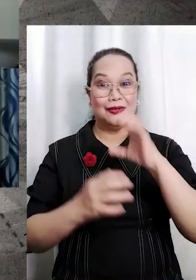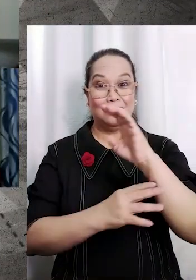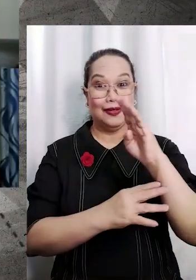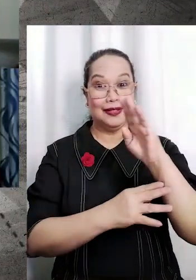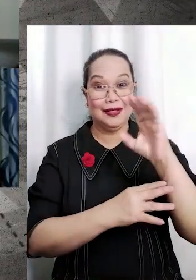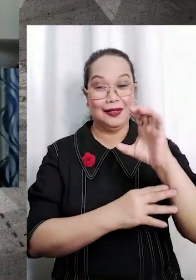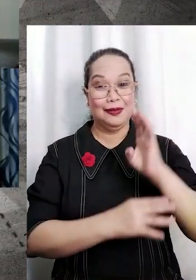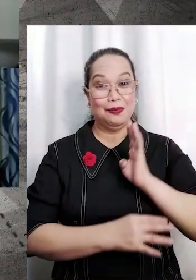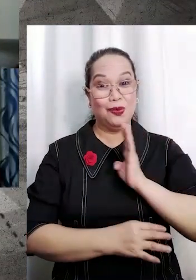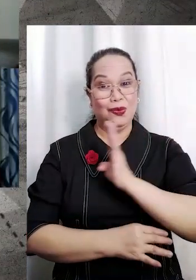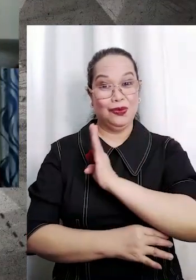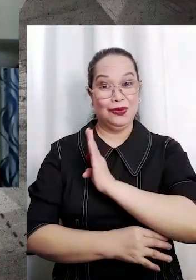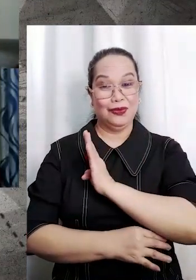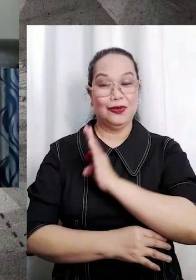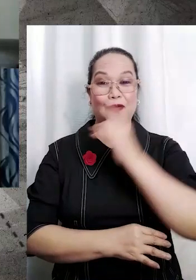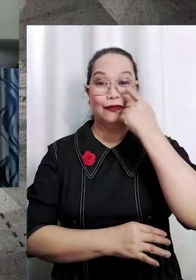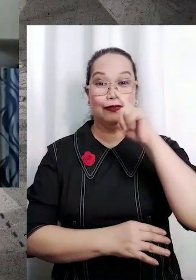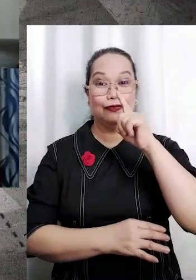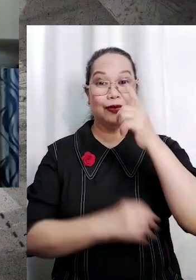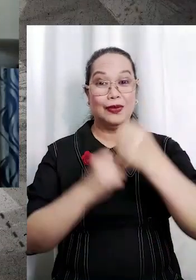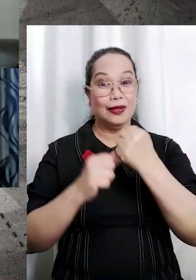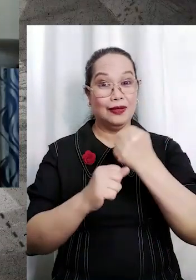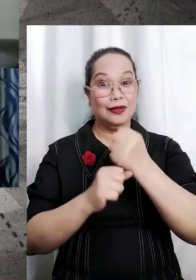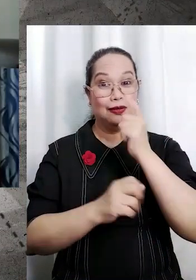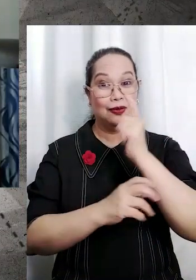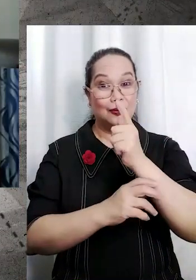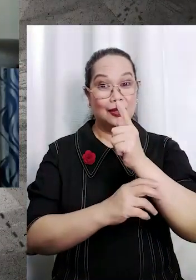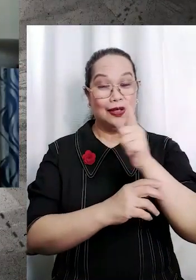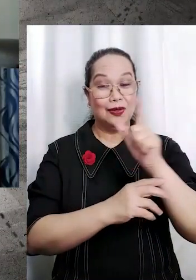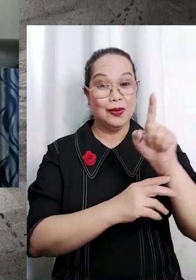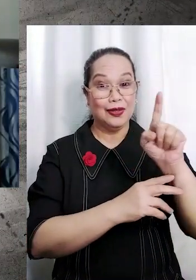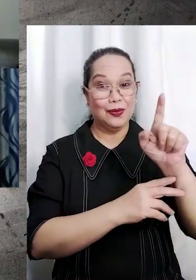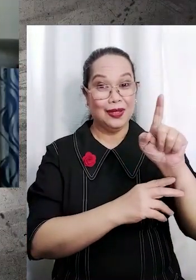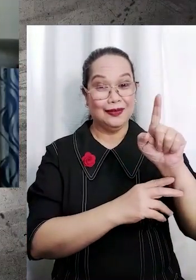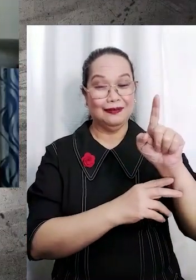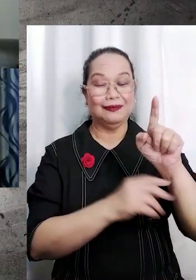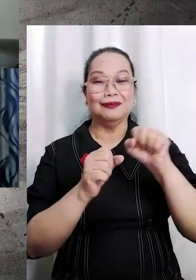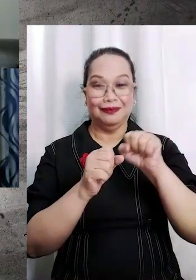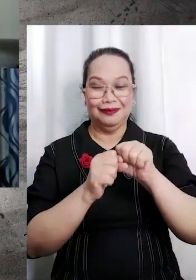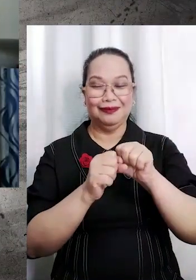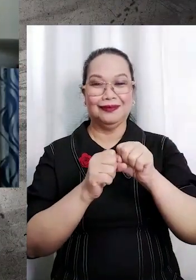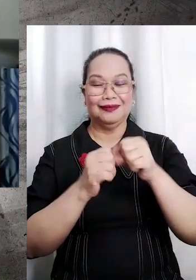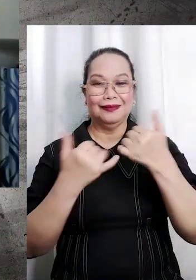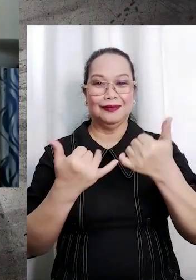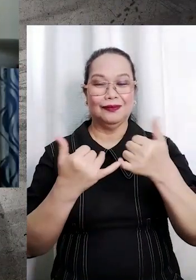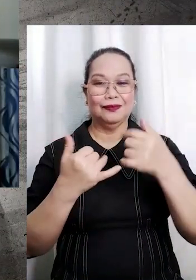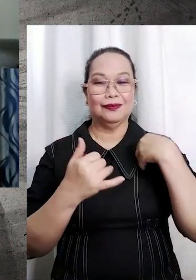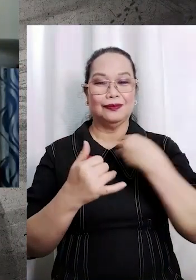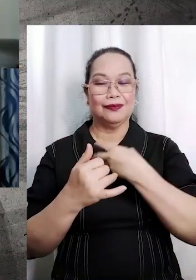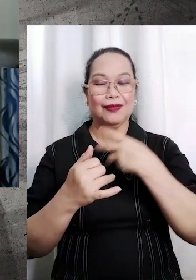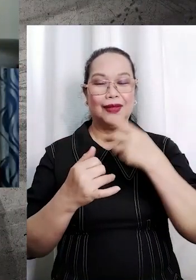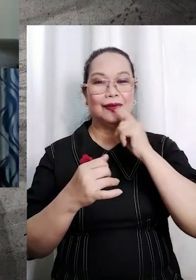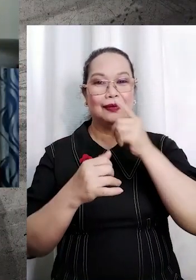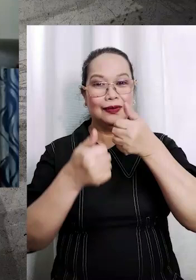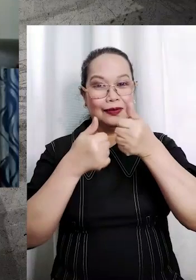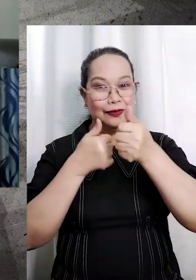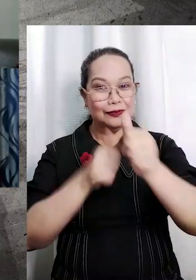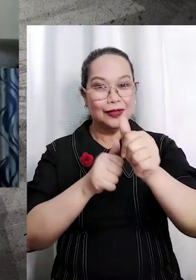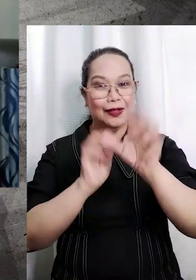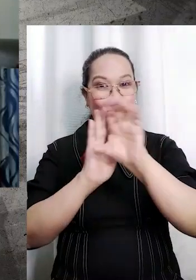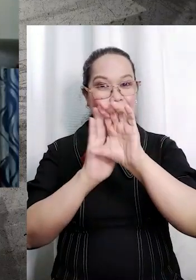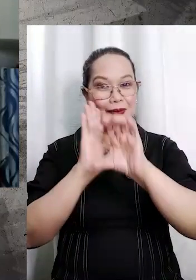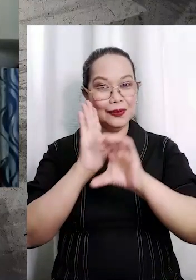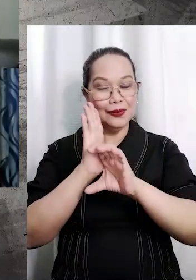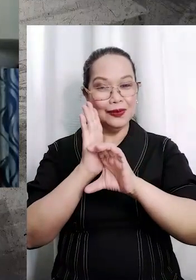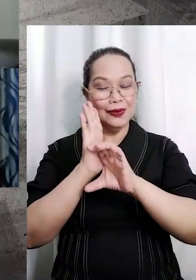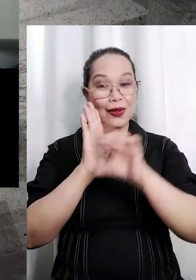miyembro ng CCBC Board para sa taong 2021. At ito ay ginawa natin alinsunod